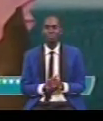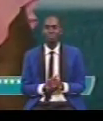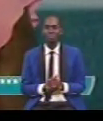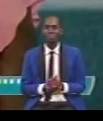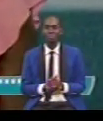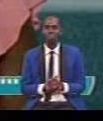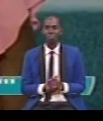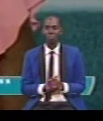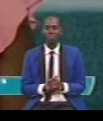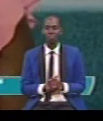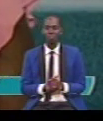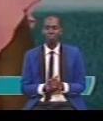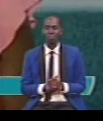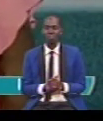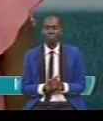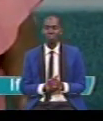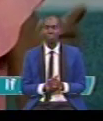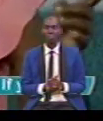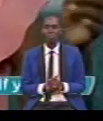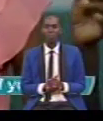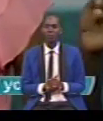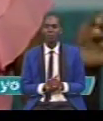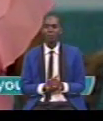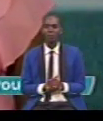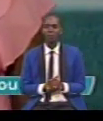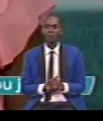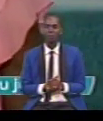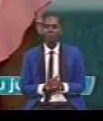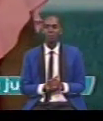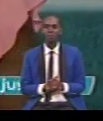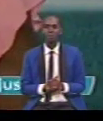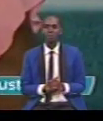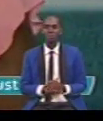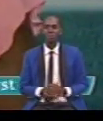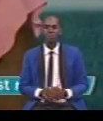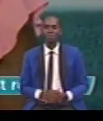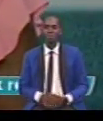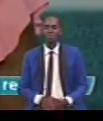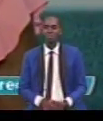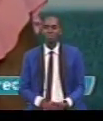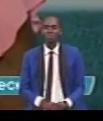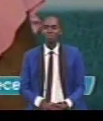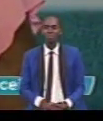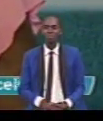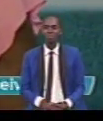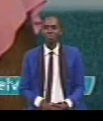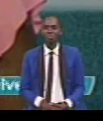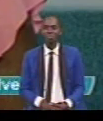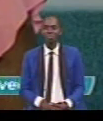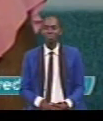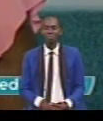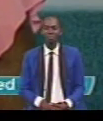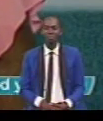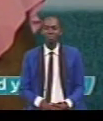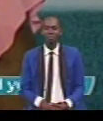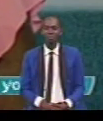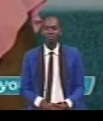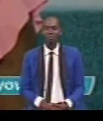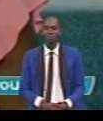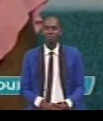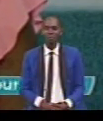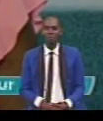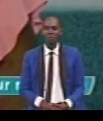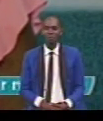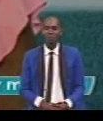Inshallah, for me, I gave you the Narenda Fenem Conto Narenda Moria Rica Kenem Quai. Quenanan Remit, Quenam